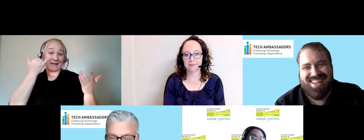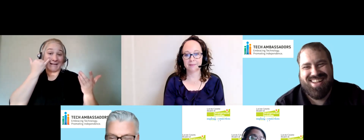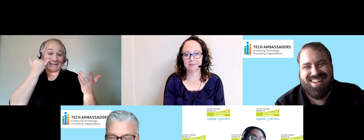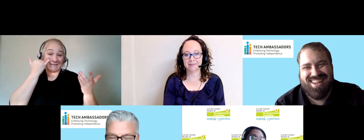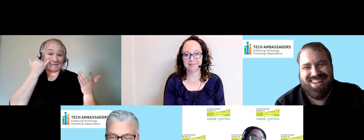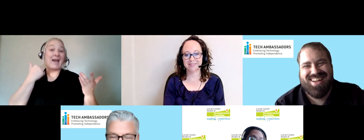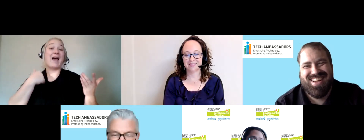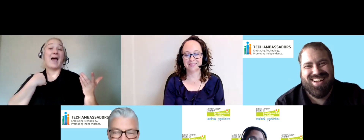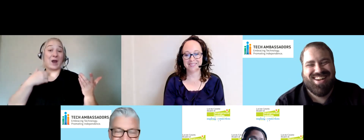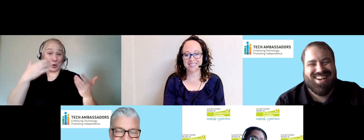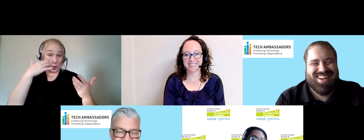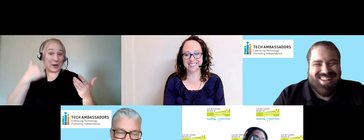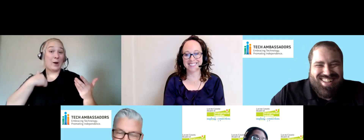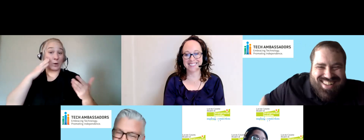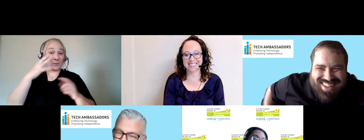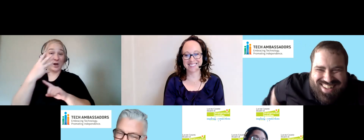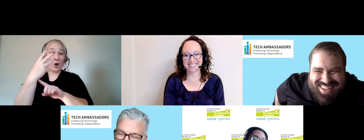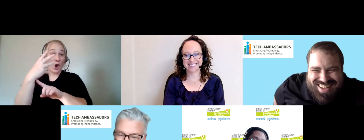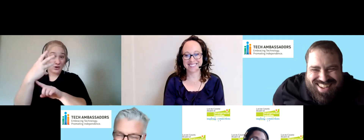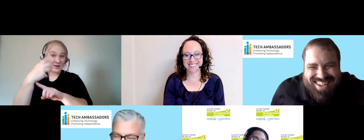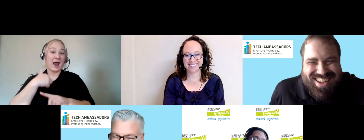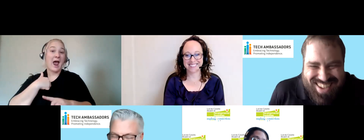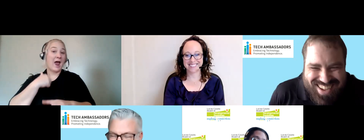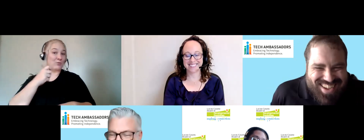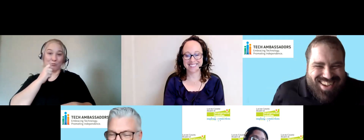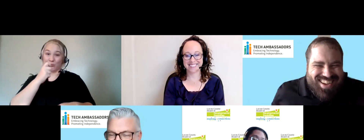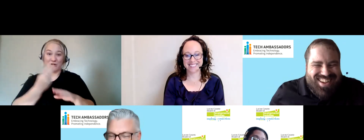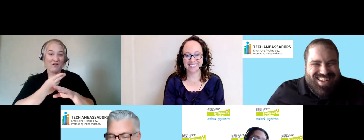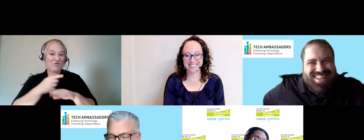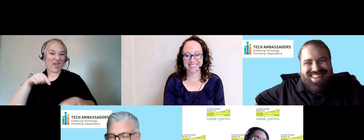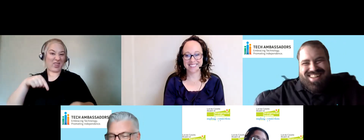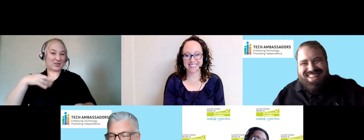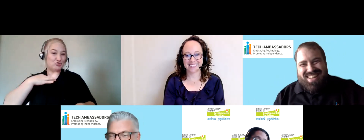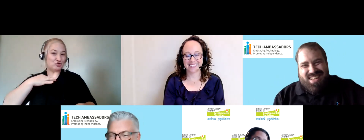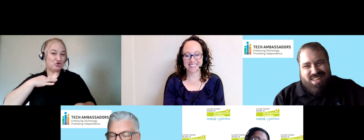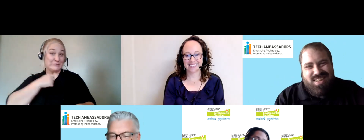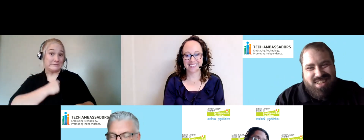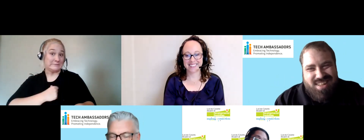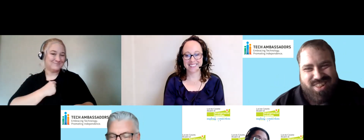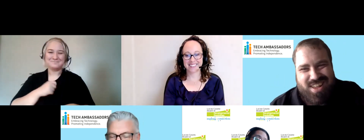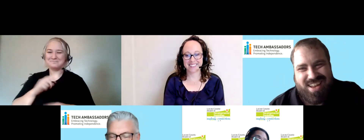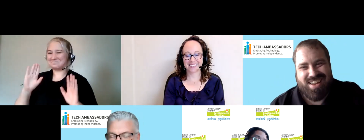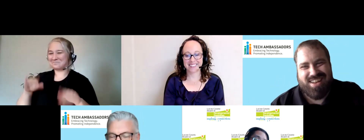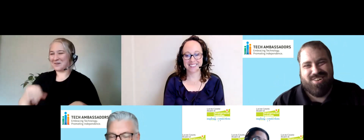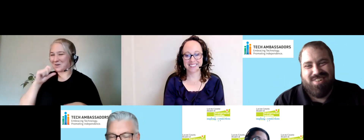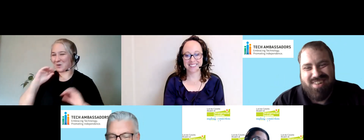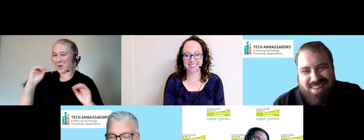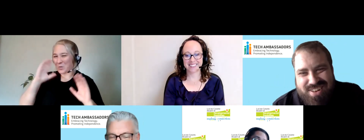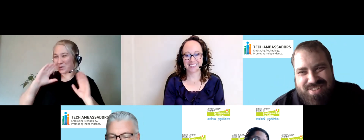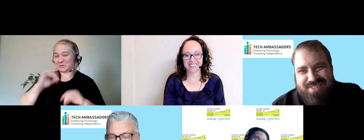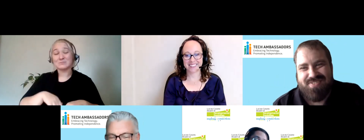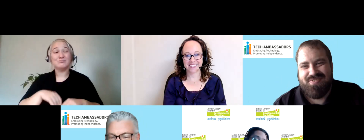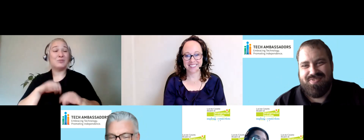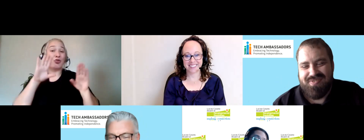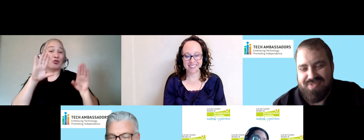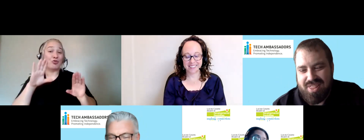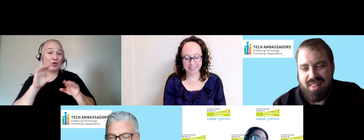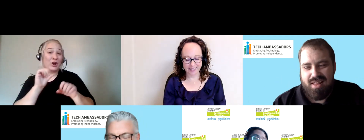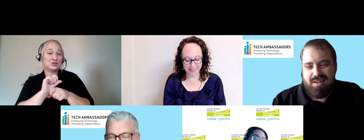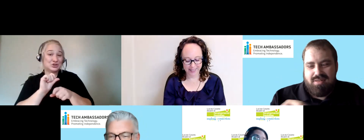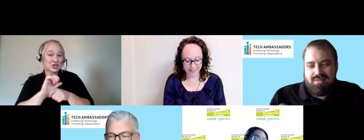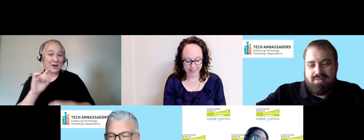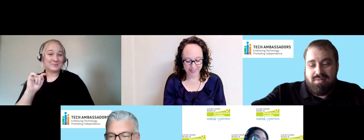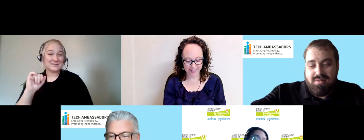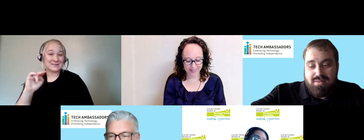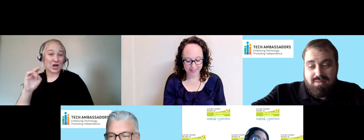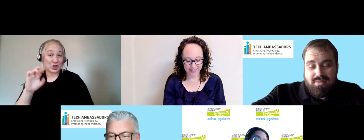I apologize for that. But, No worries. But great job, Tanner. My Thank question to you